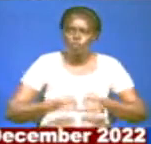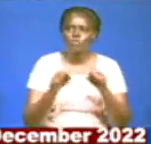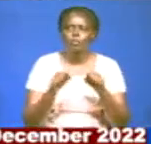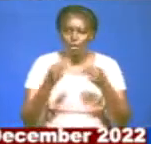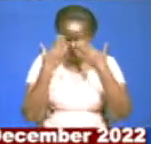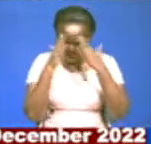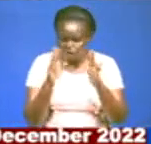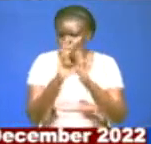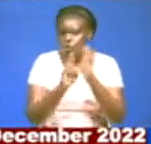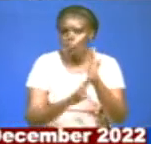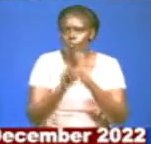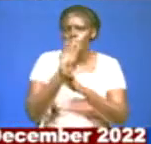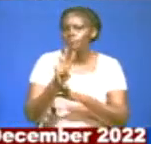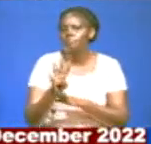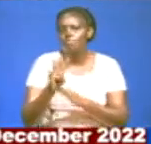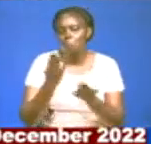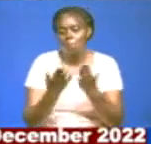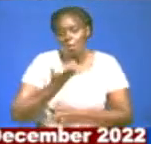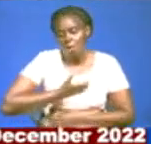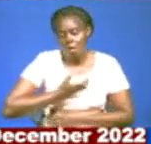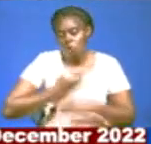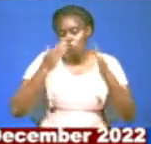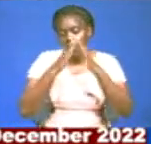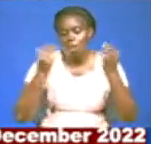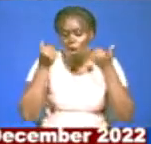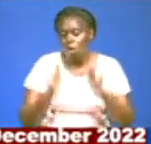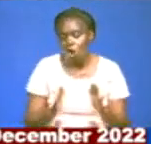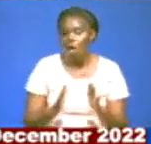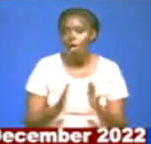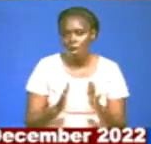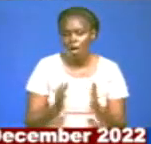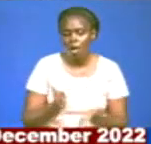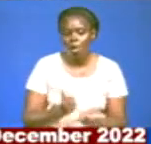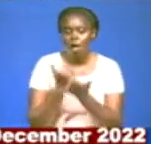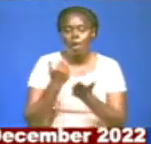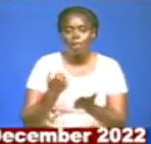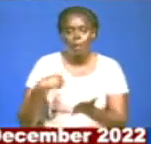that Rule 24, maybe the councils in the House can help us understand.